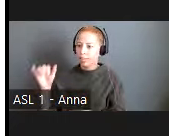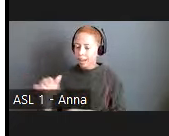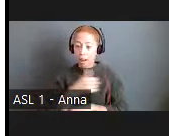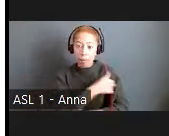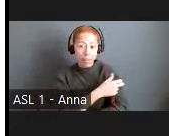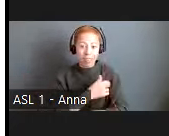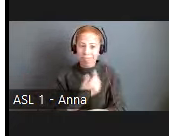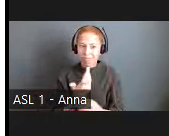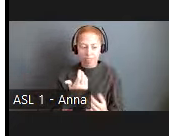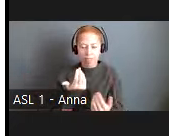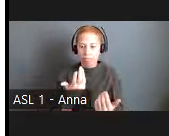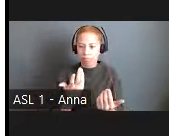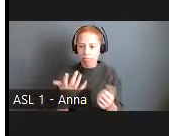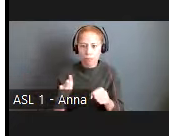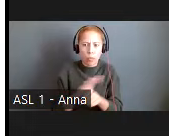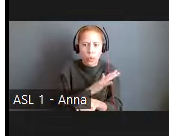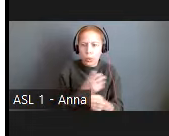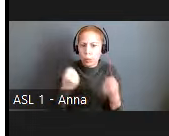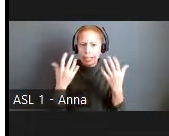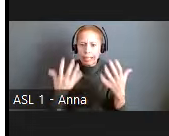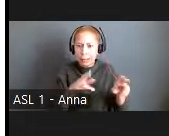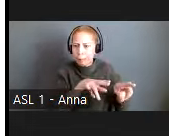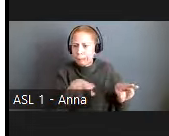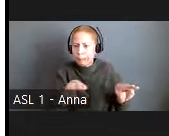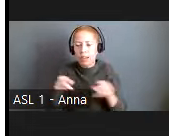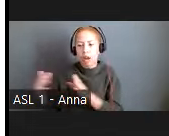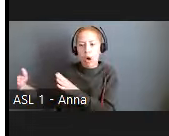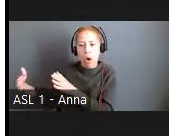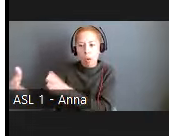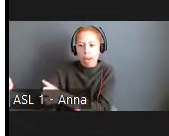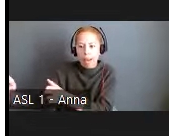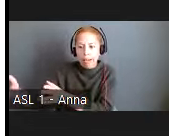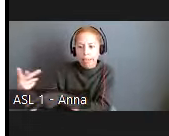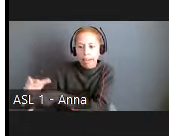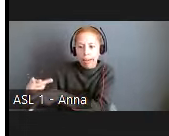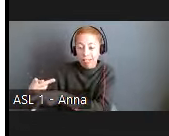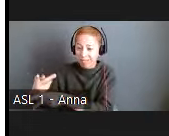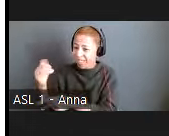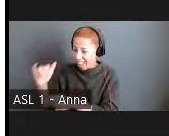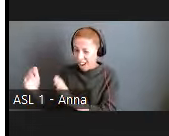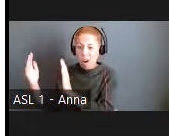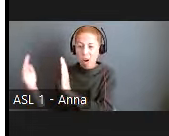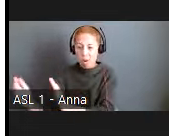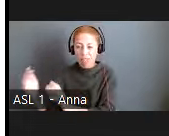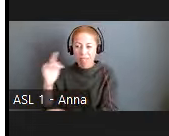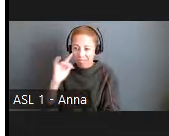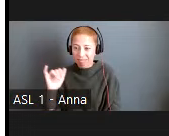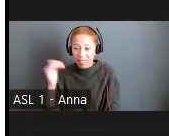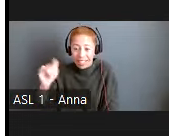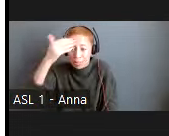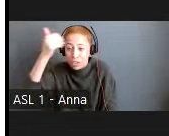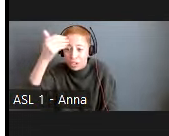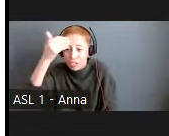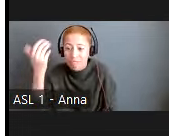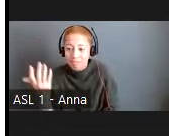having enough capacity. Hallway healthcare is dementia. Dementia is a huge part of